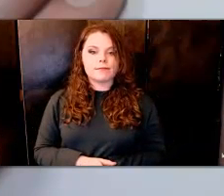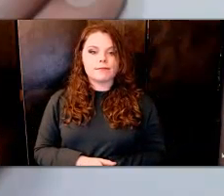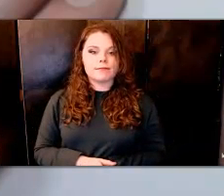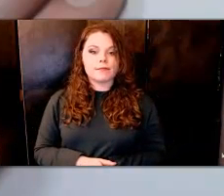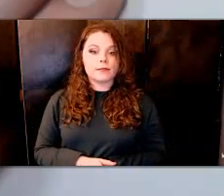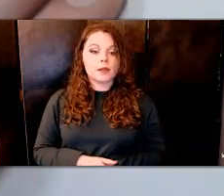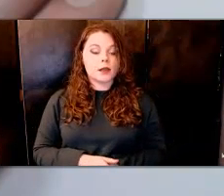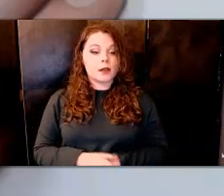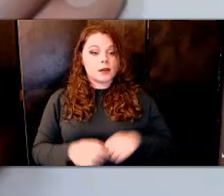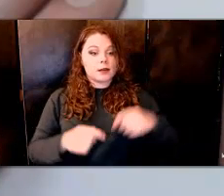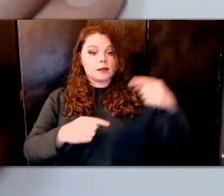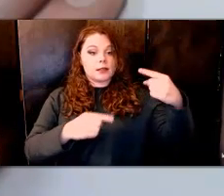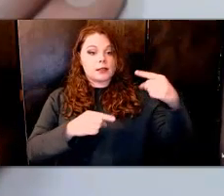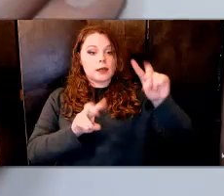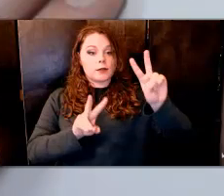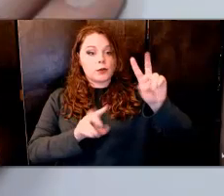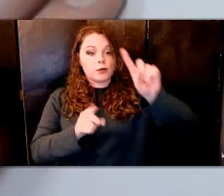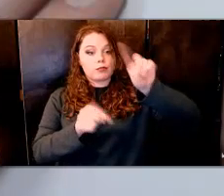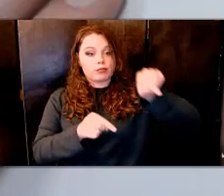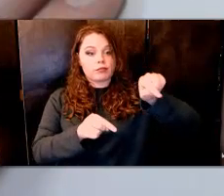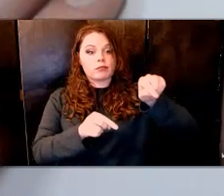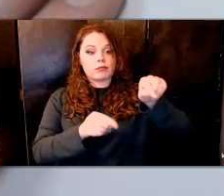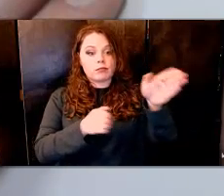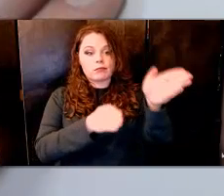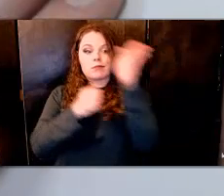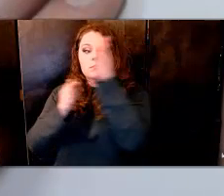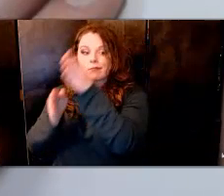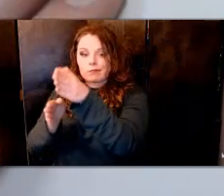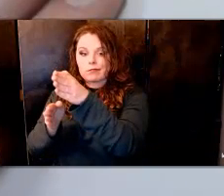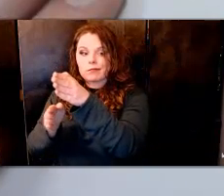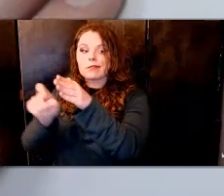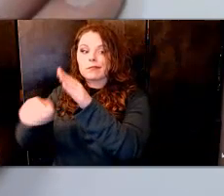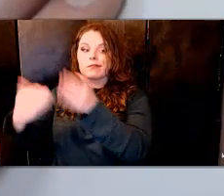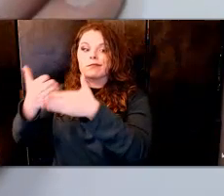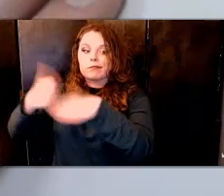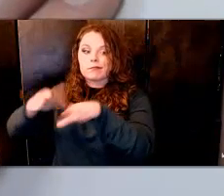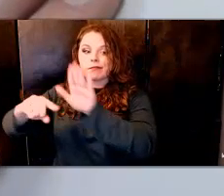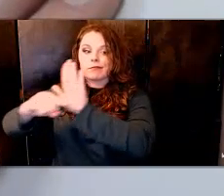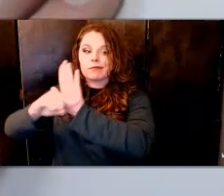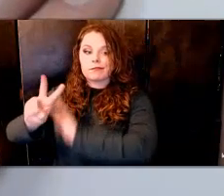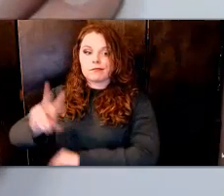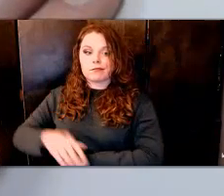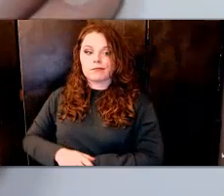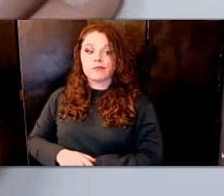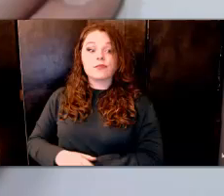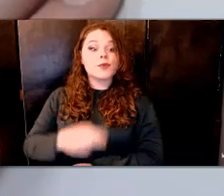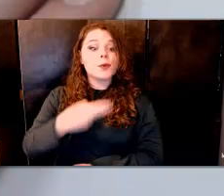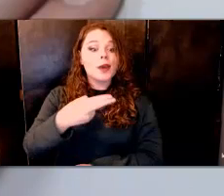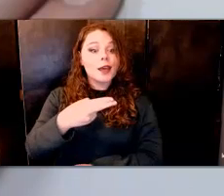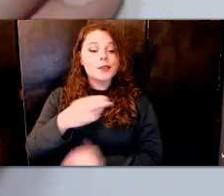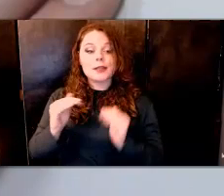Those will cancel. And again, you must do the same thing on the other side. So h